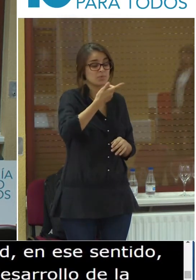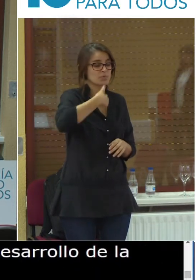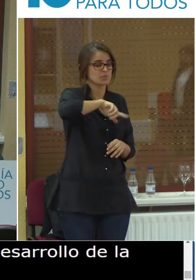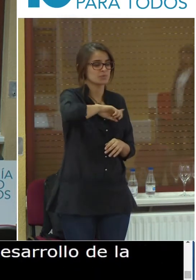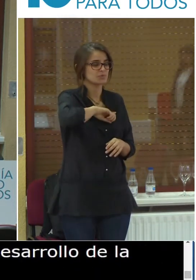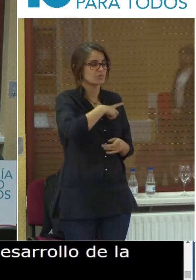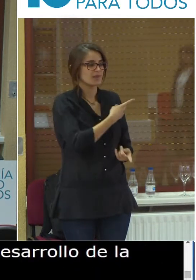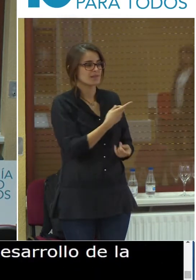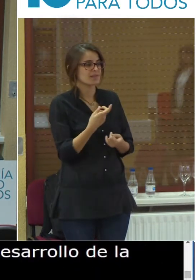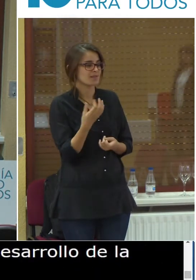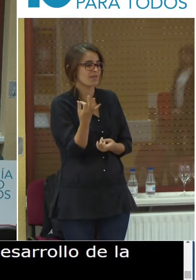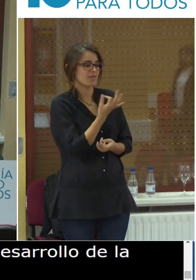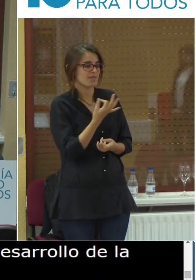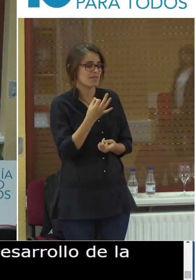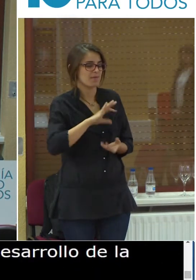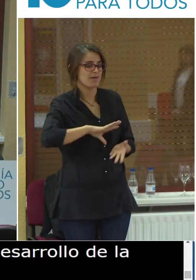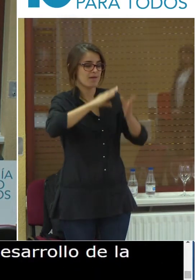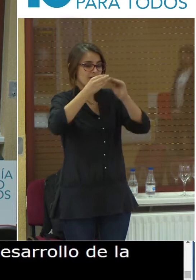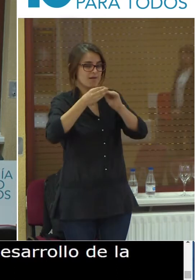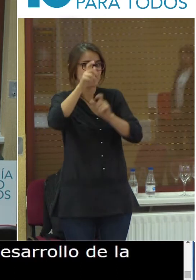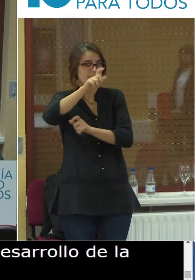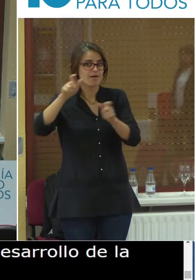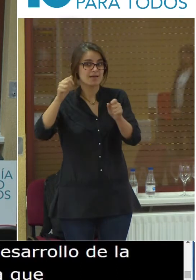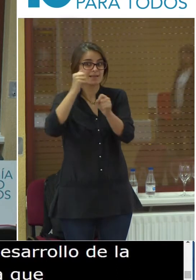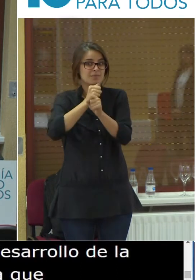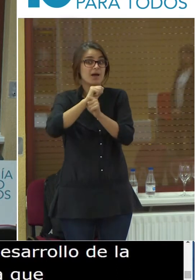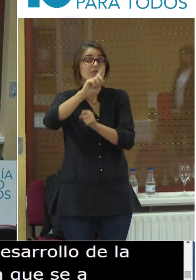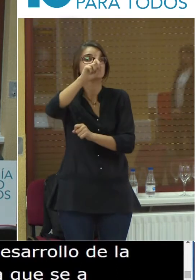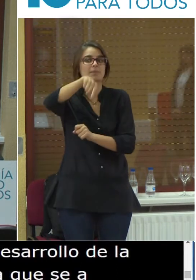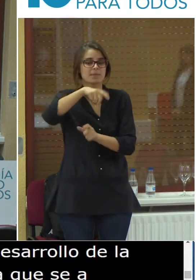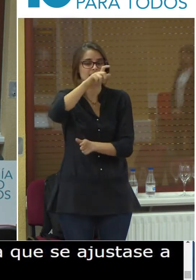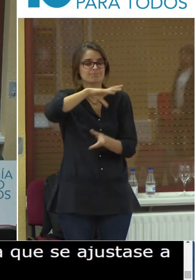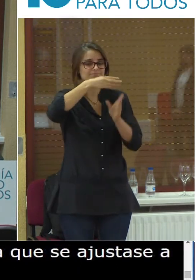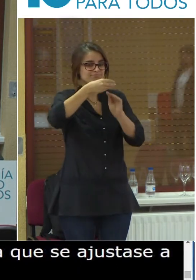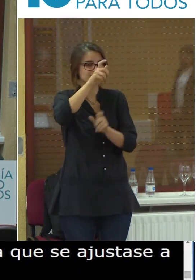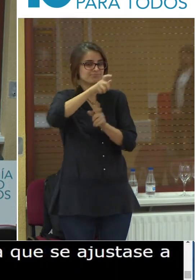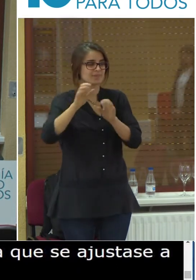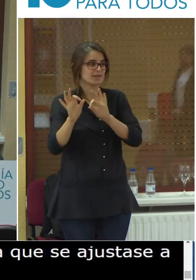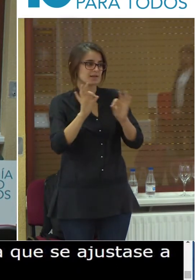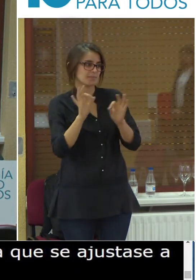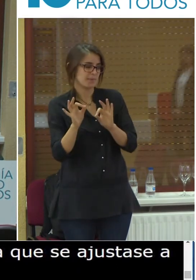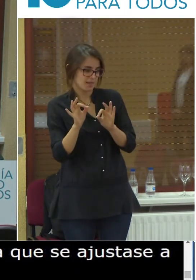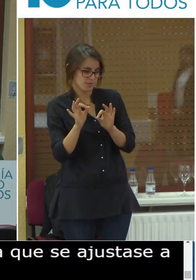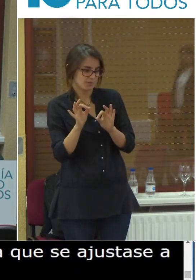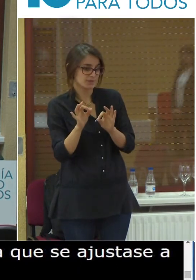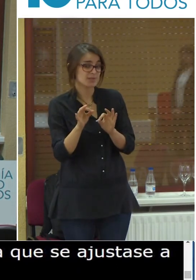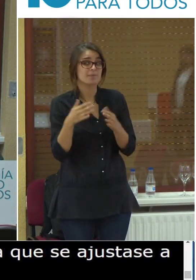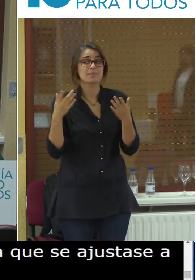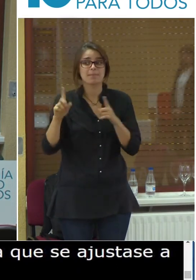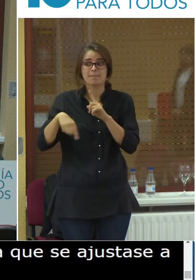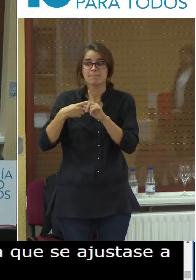we needed is for this to be fully adjusted to the needs of tutors and